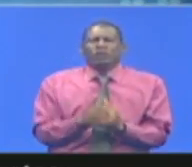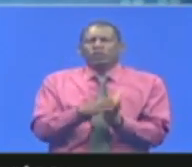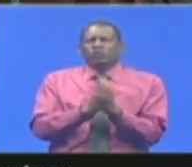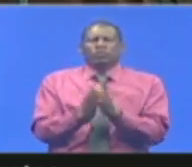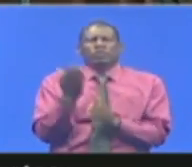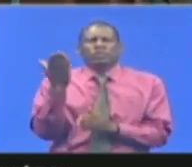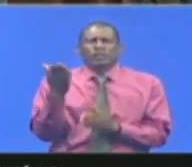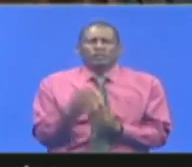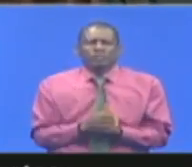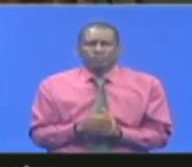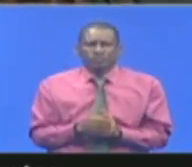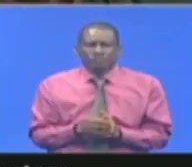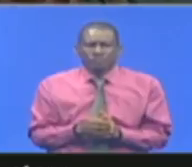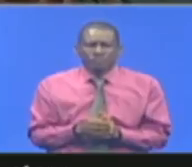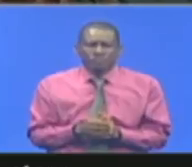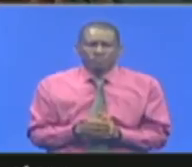broadcast.